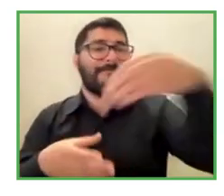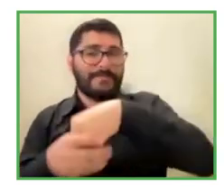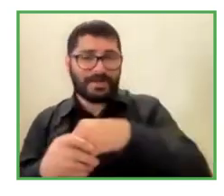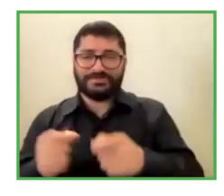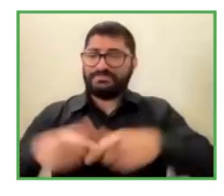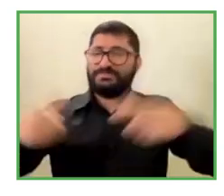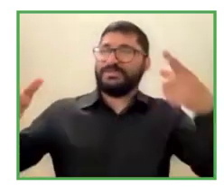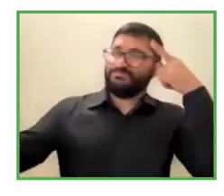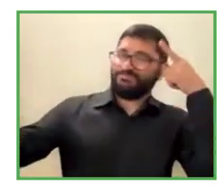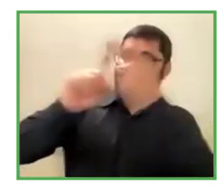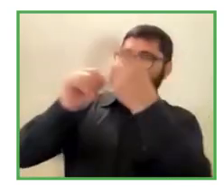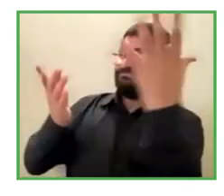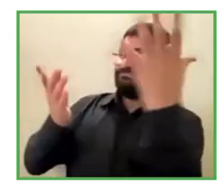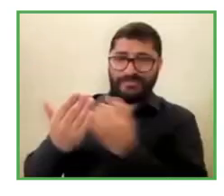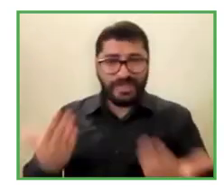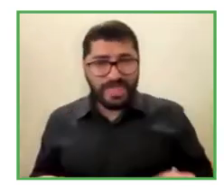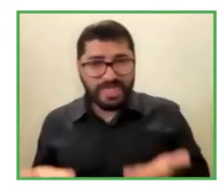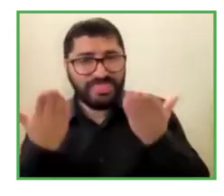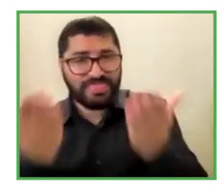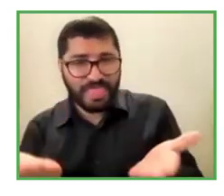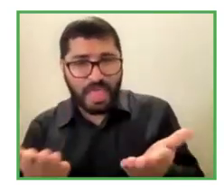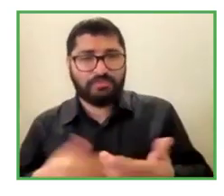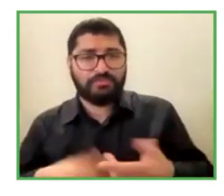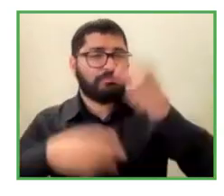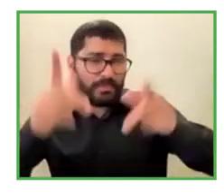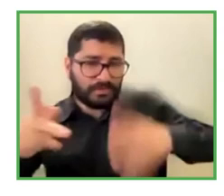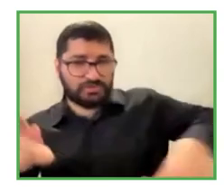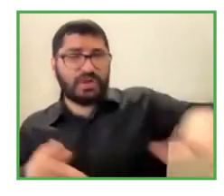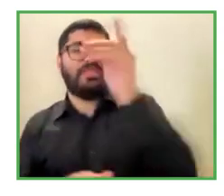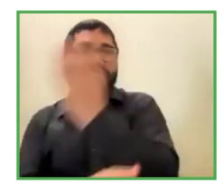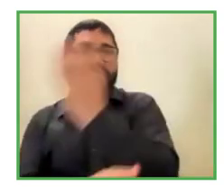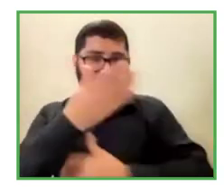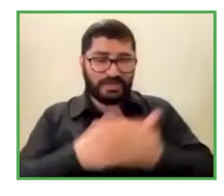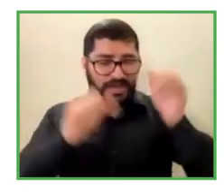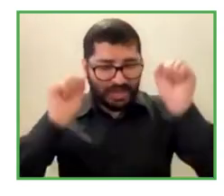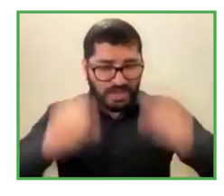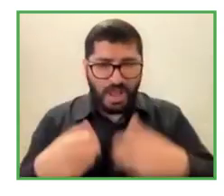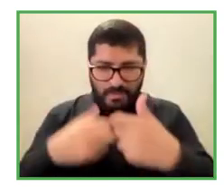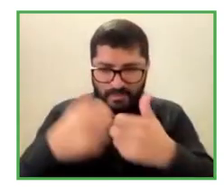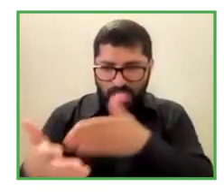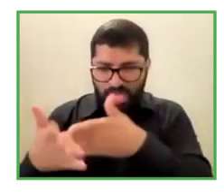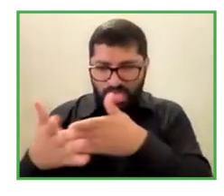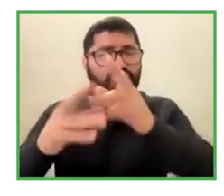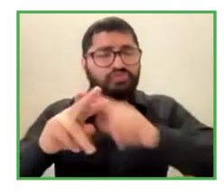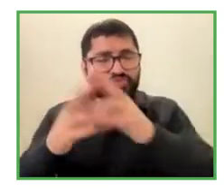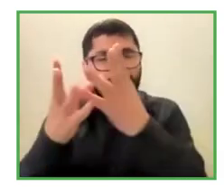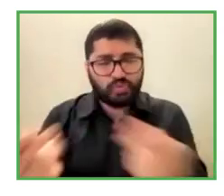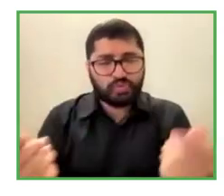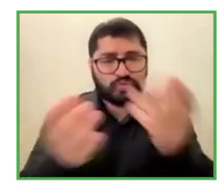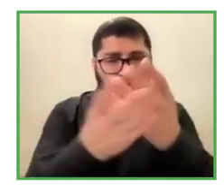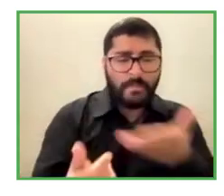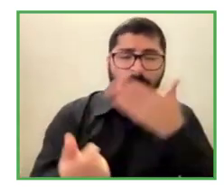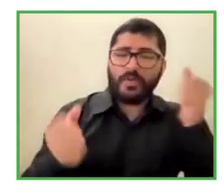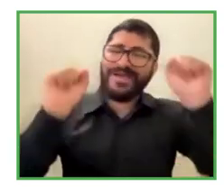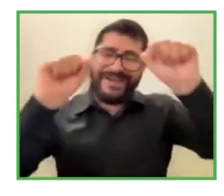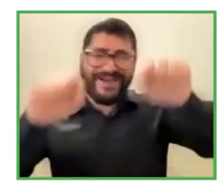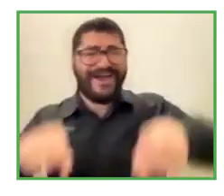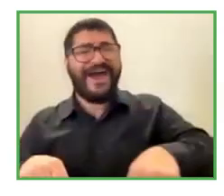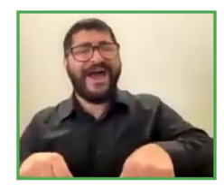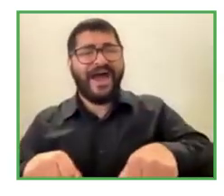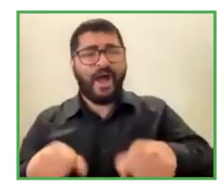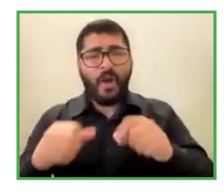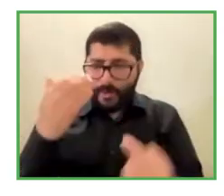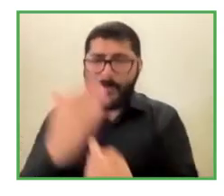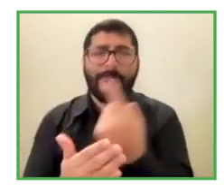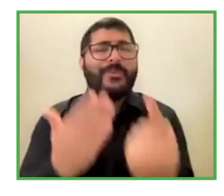entire people with disabilities and the community in Chile to give them better opportunities. But we want to